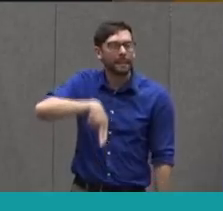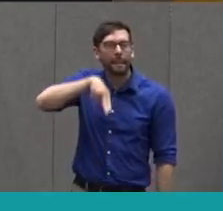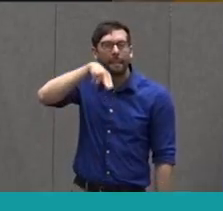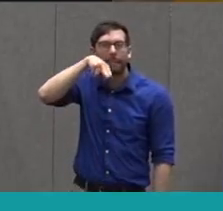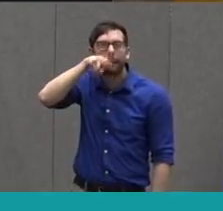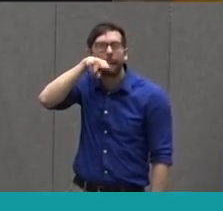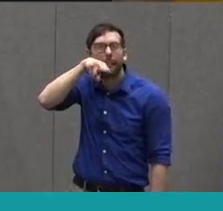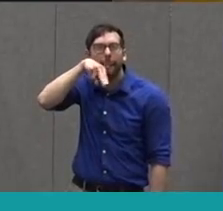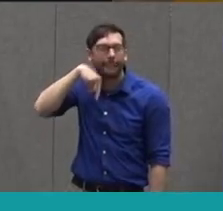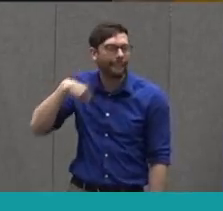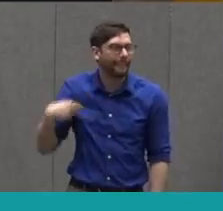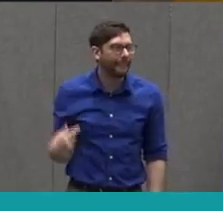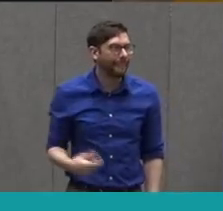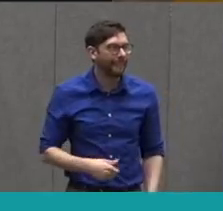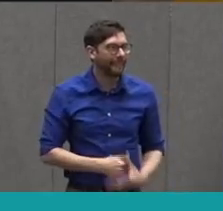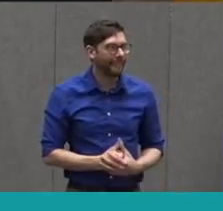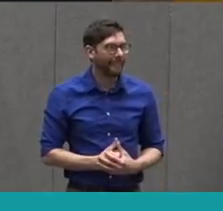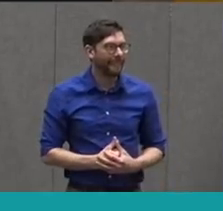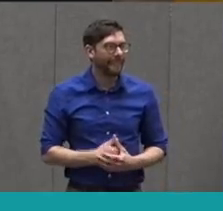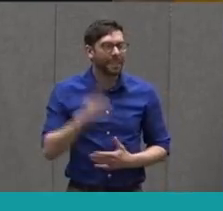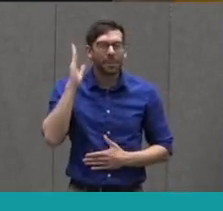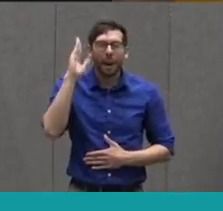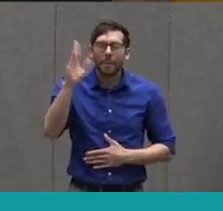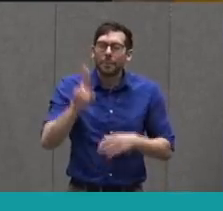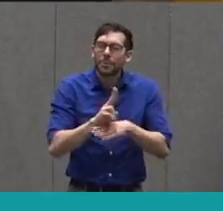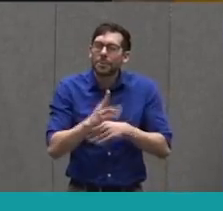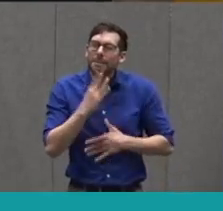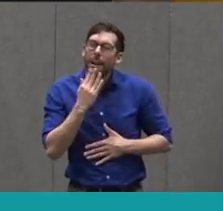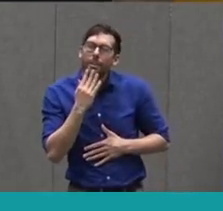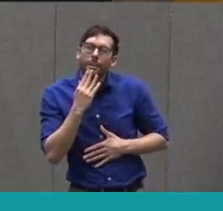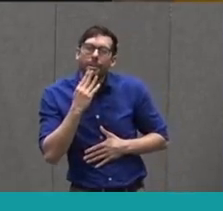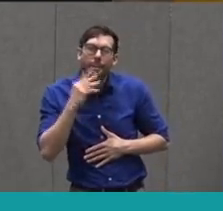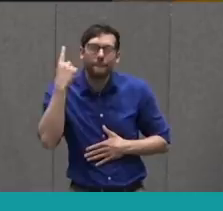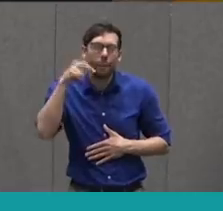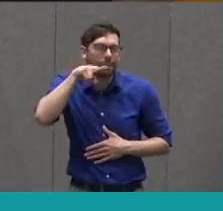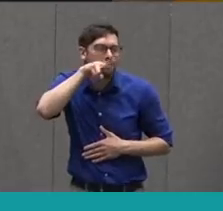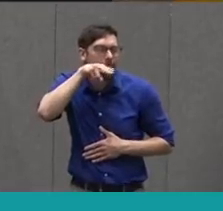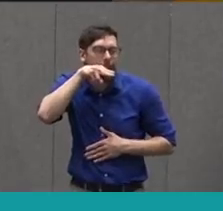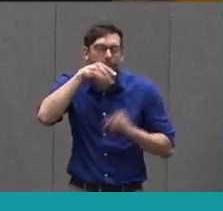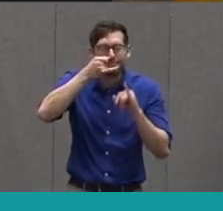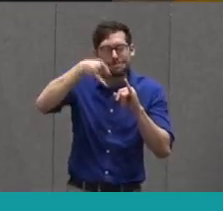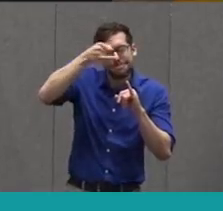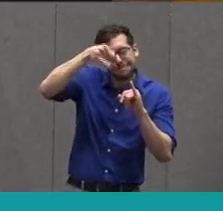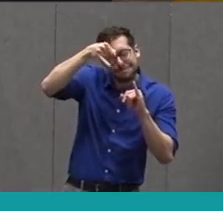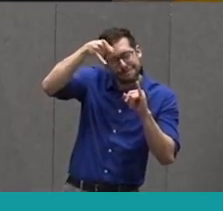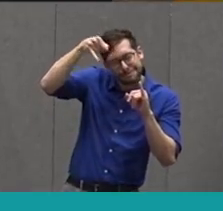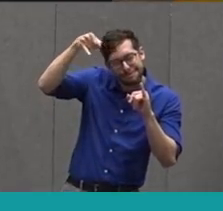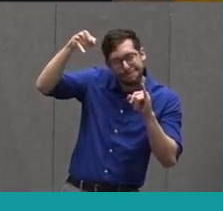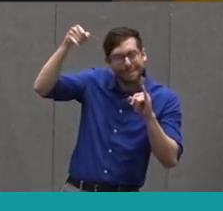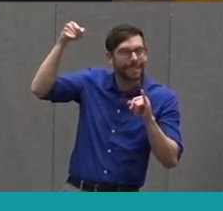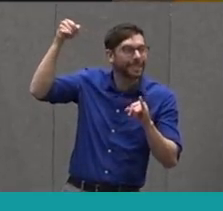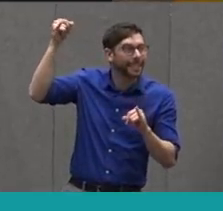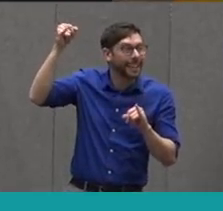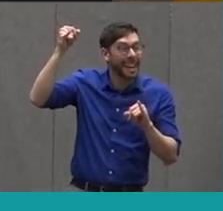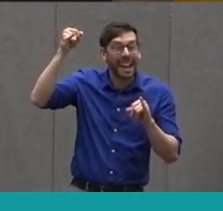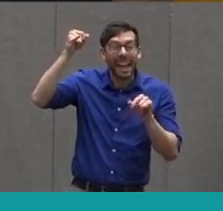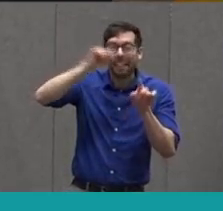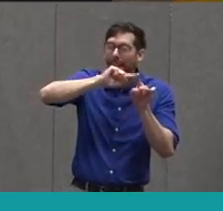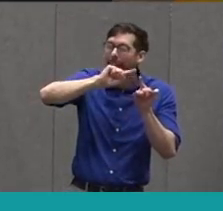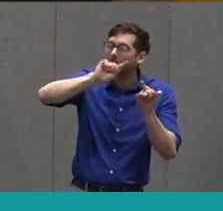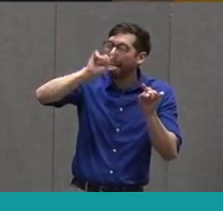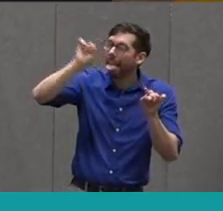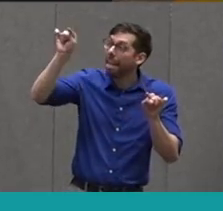in some of his tongue pieces, and maybe out here, I'm gonna make a fly.